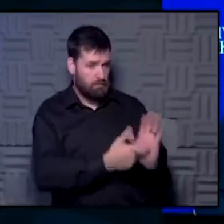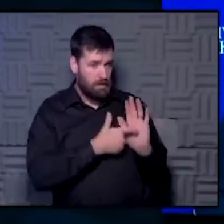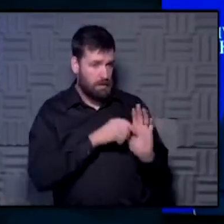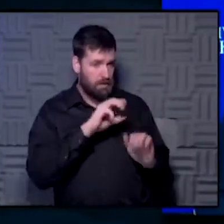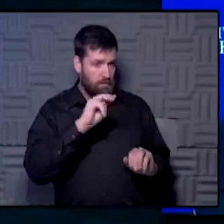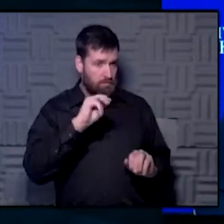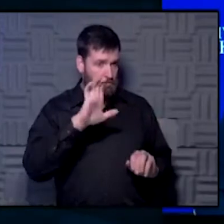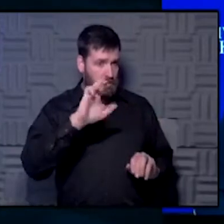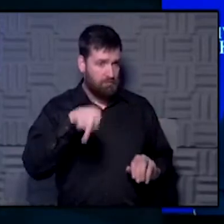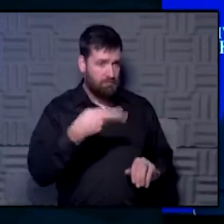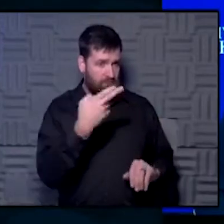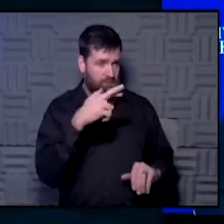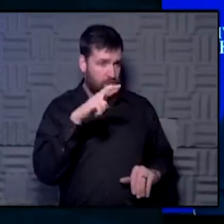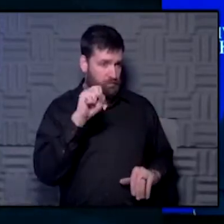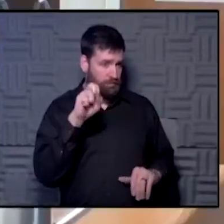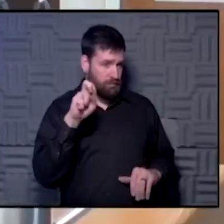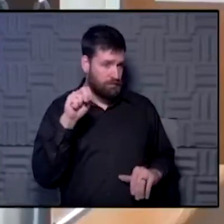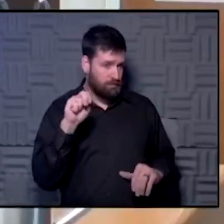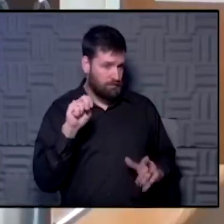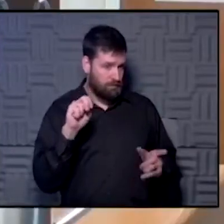McPherson?